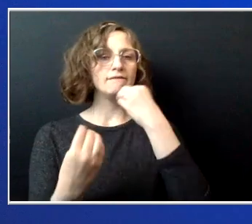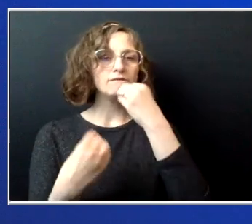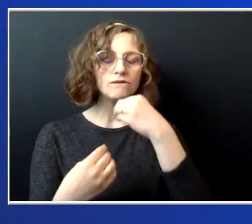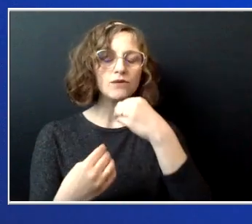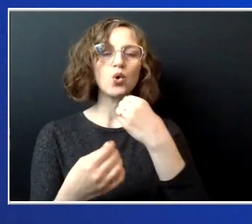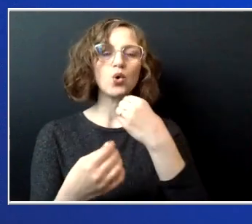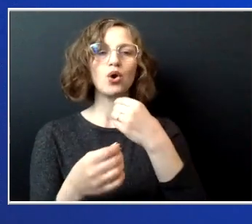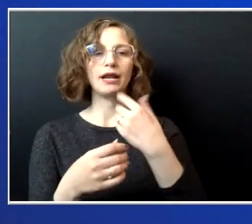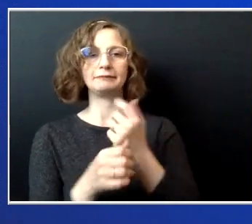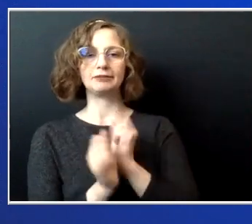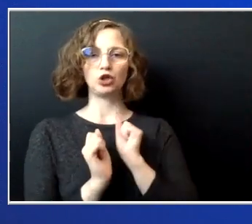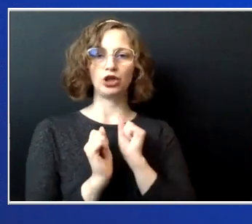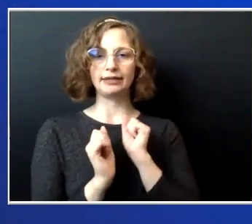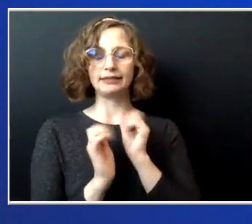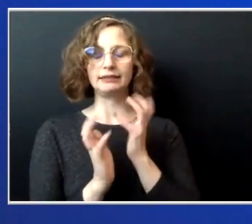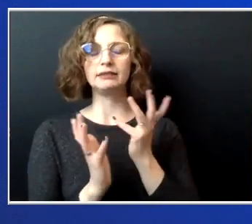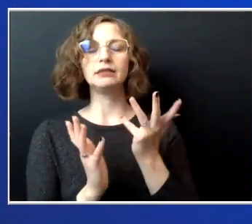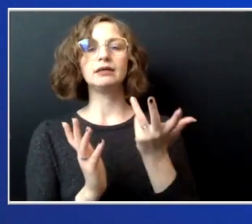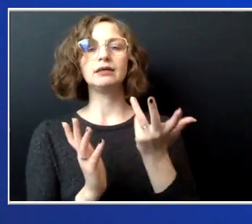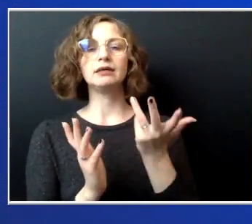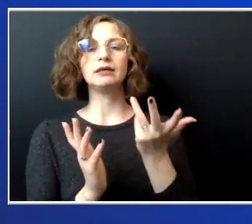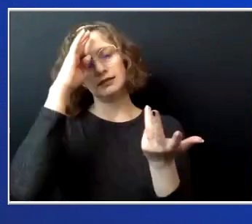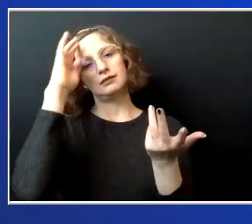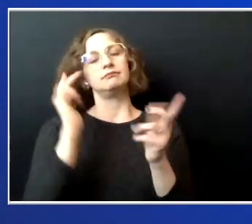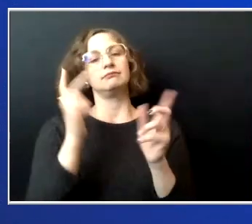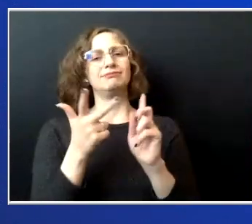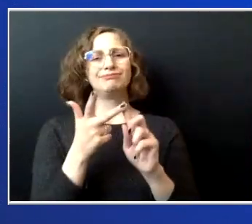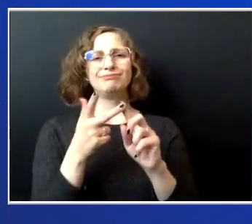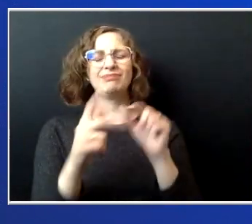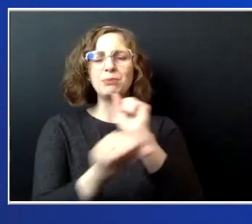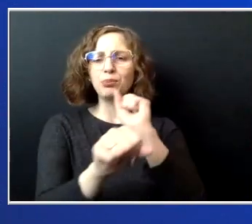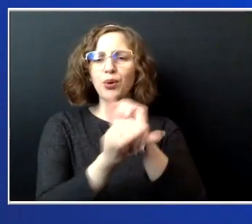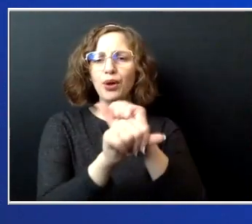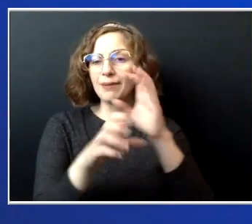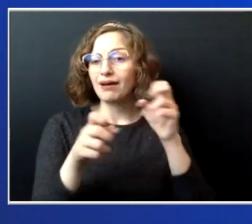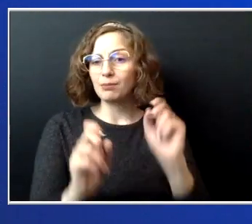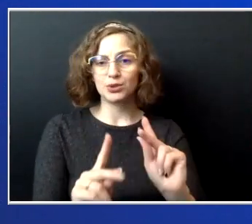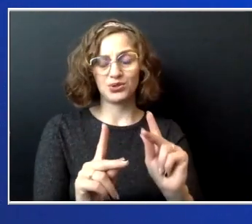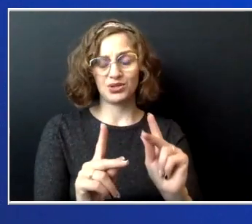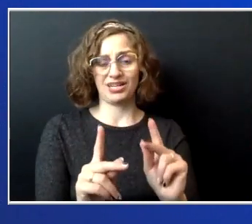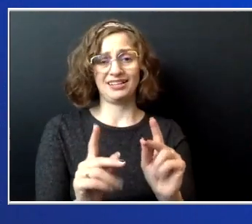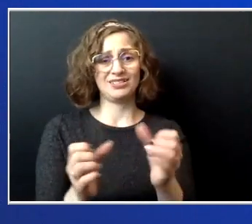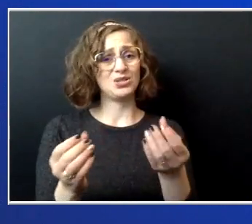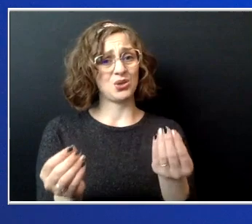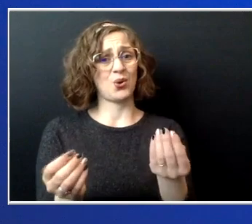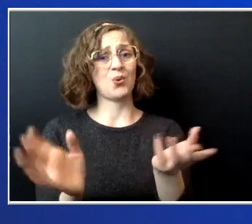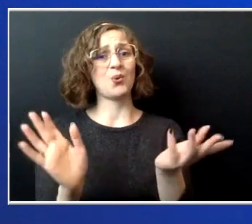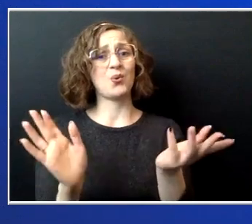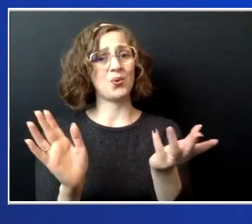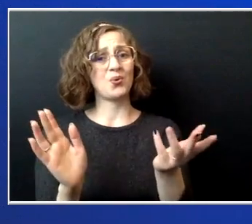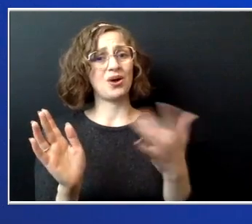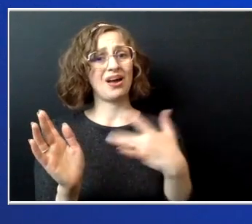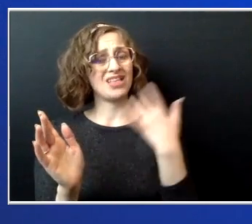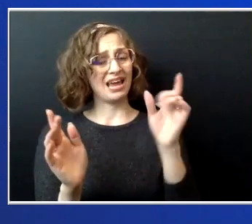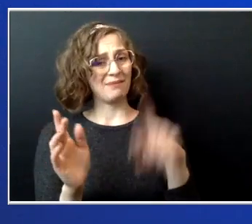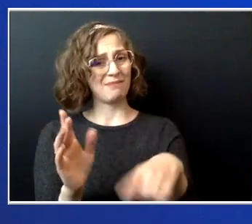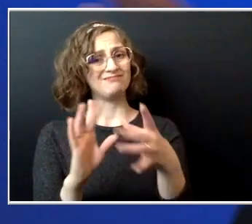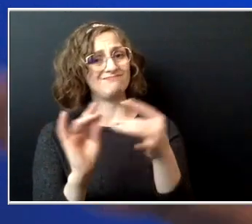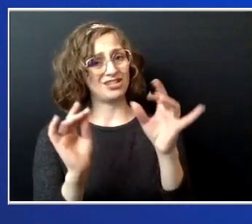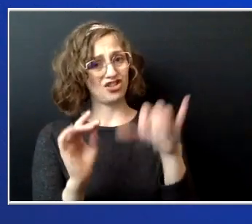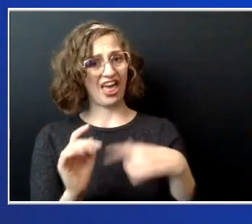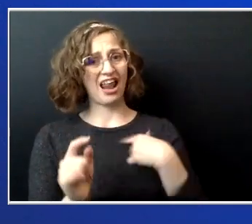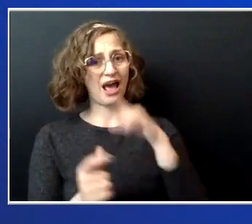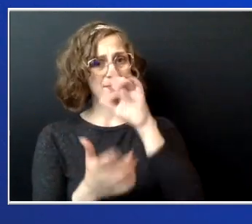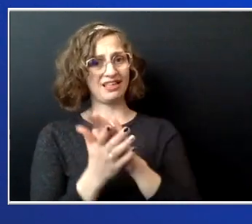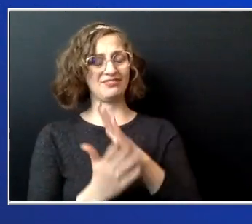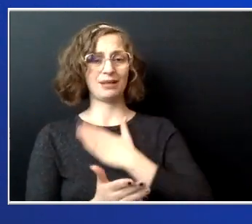help employment opportunities. So I would be remiss if I did not mention that, and I will leave that as our final thought, and we can